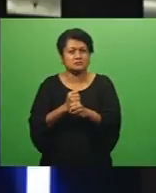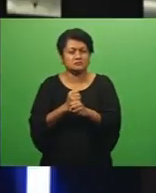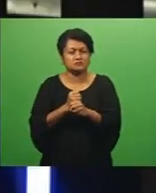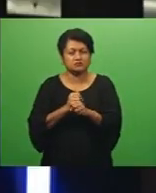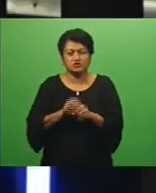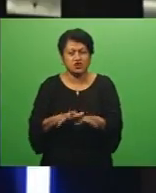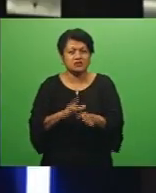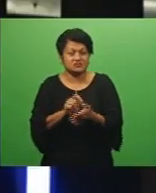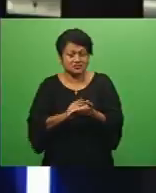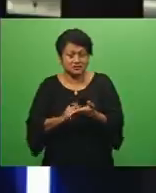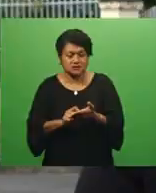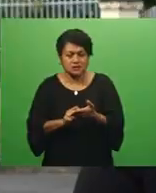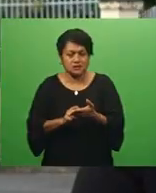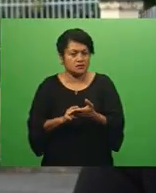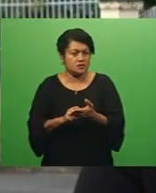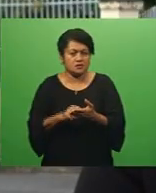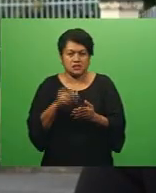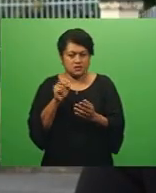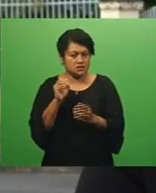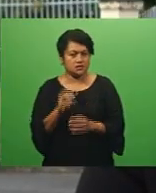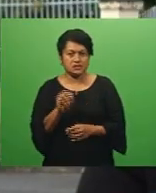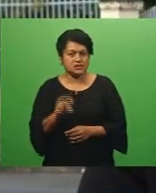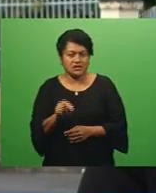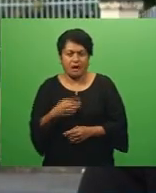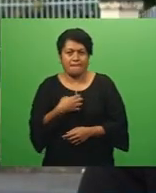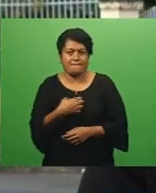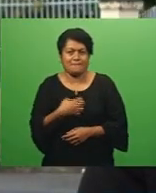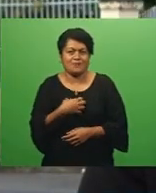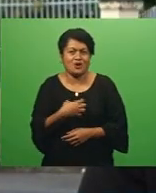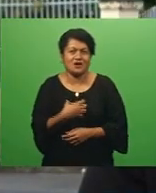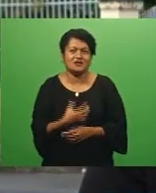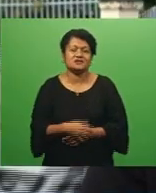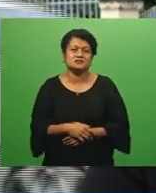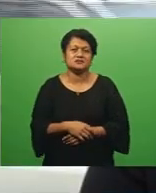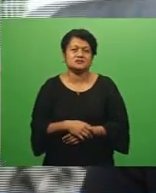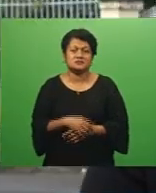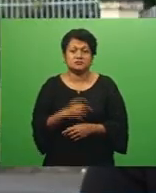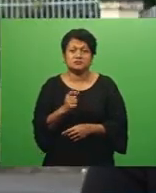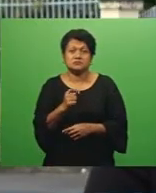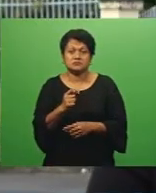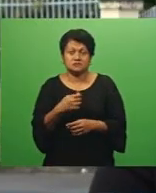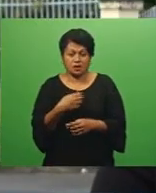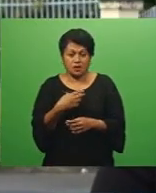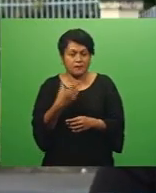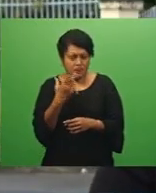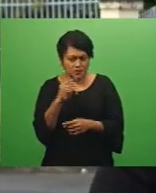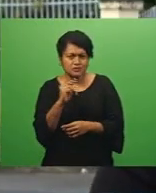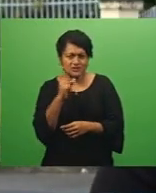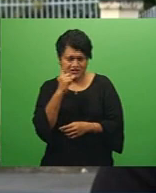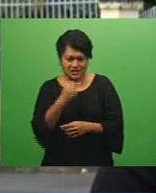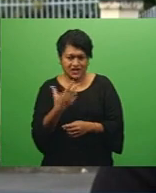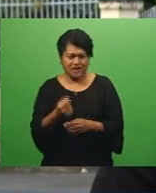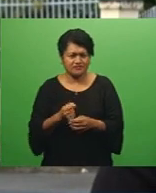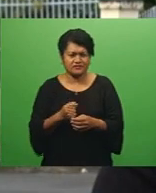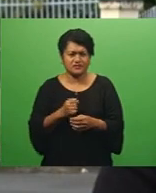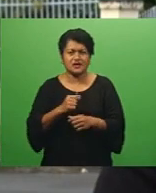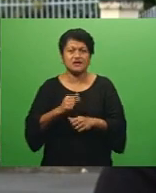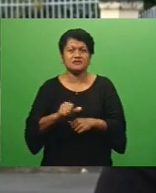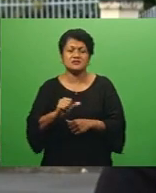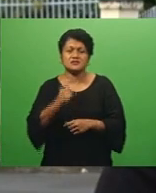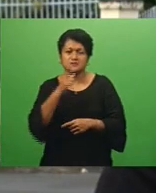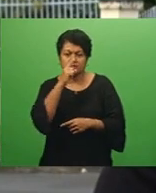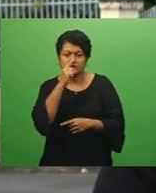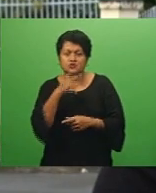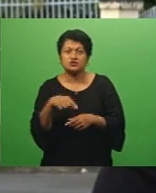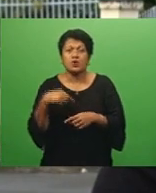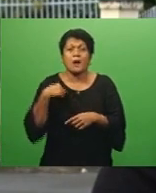it requires much, much more. Sodelpa says that as soon as possible they will be advertising expressions of interest, inviting people to